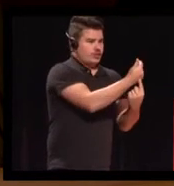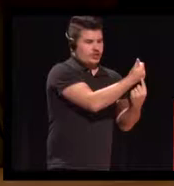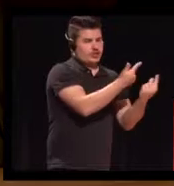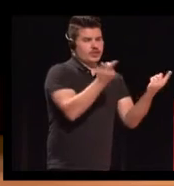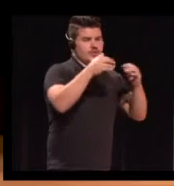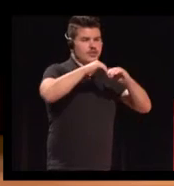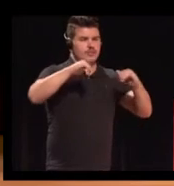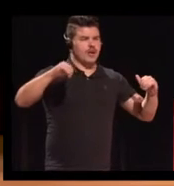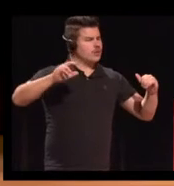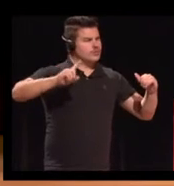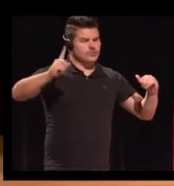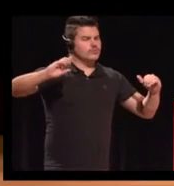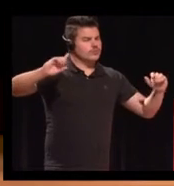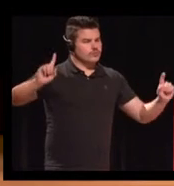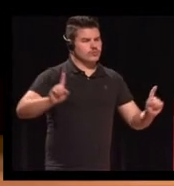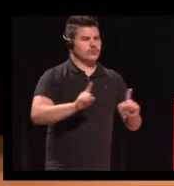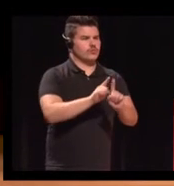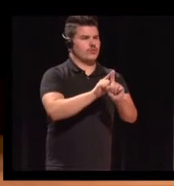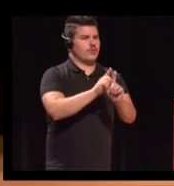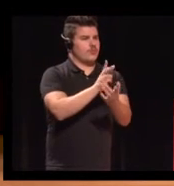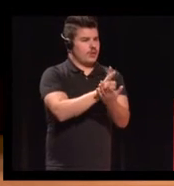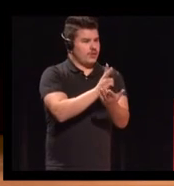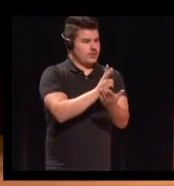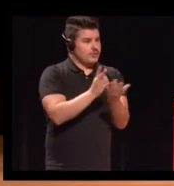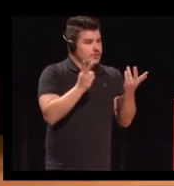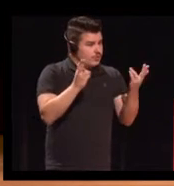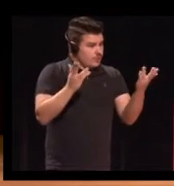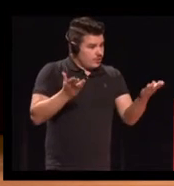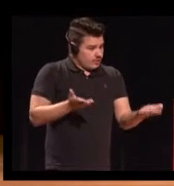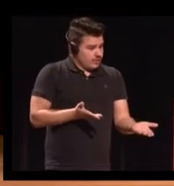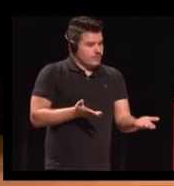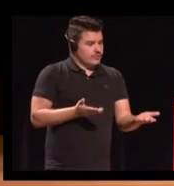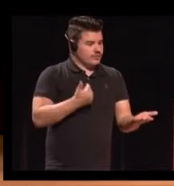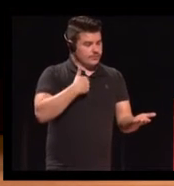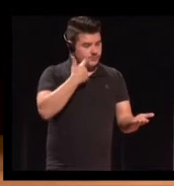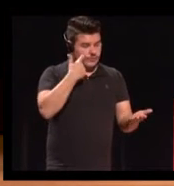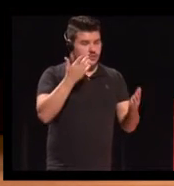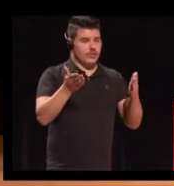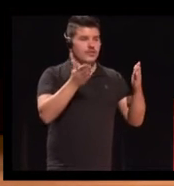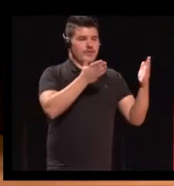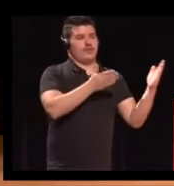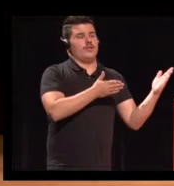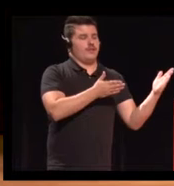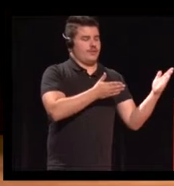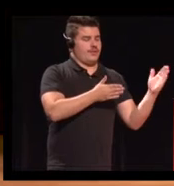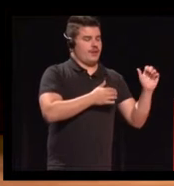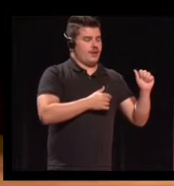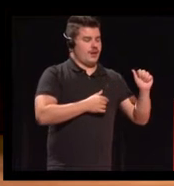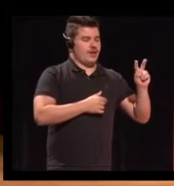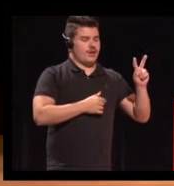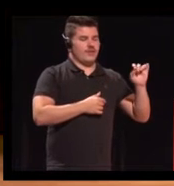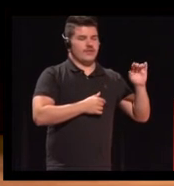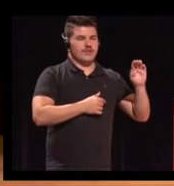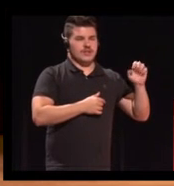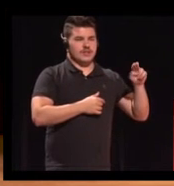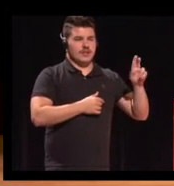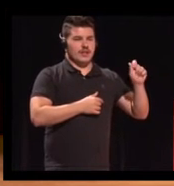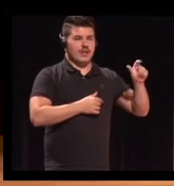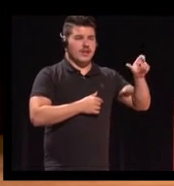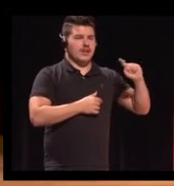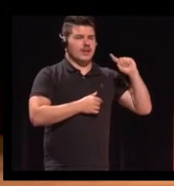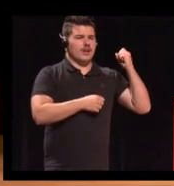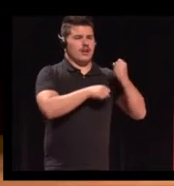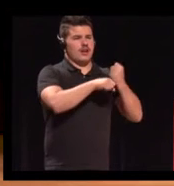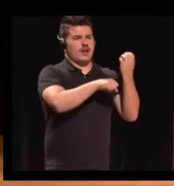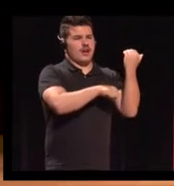person. Here on your right, on your left, sorry, you have Avicenna, which lived 1,000 years ago during the Islamic